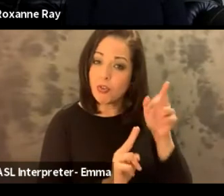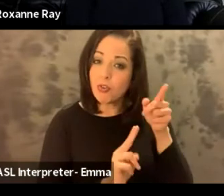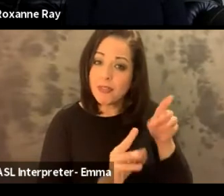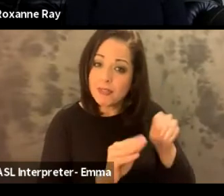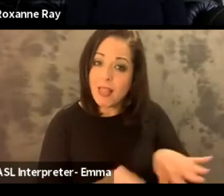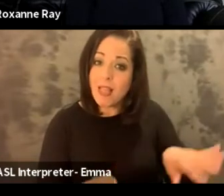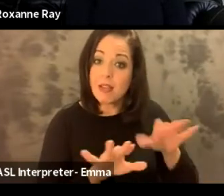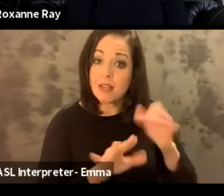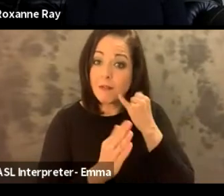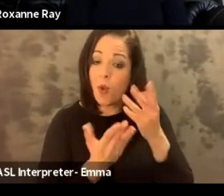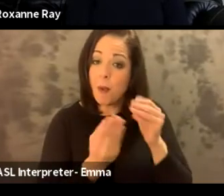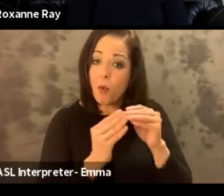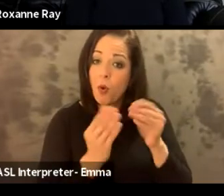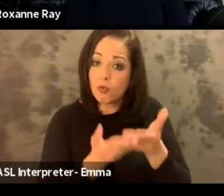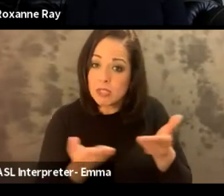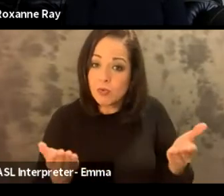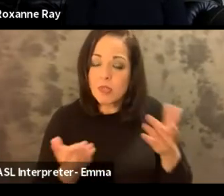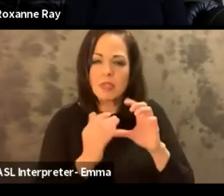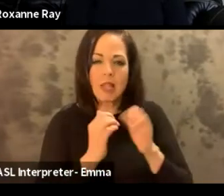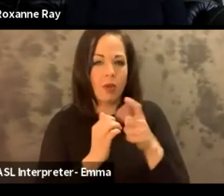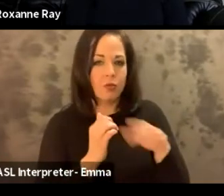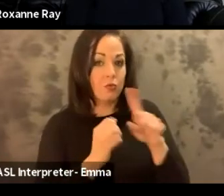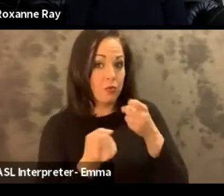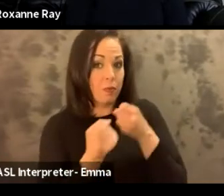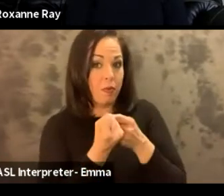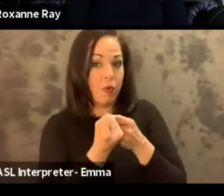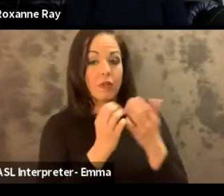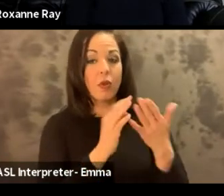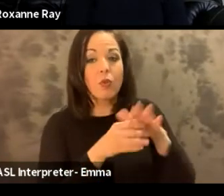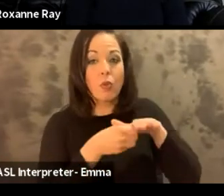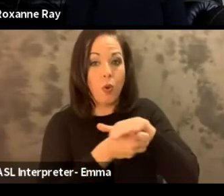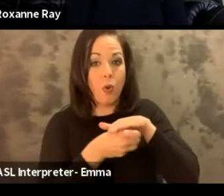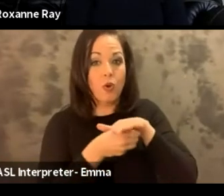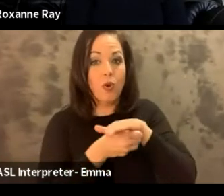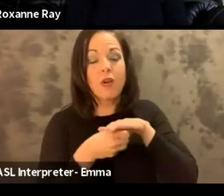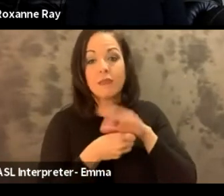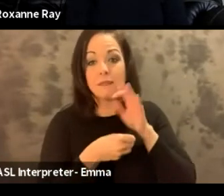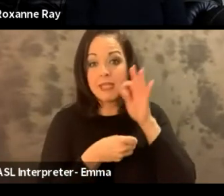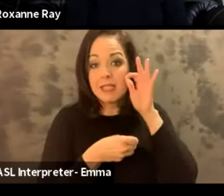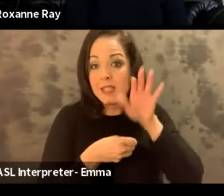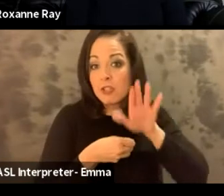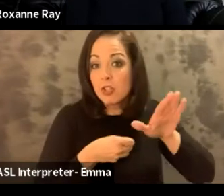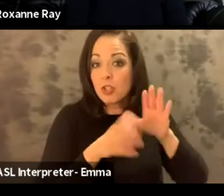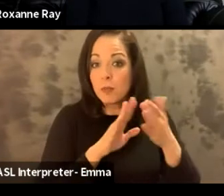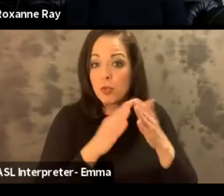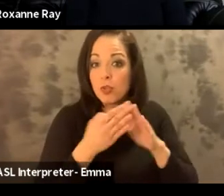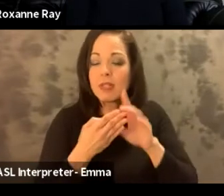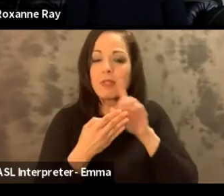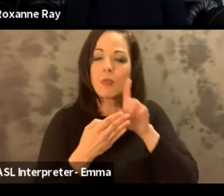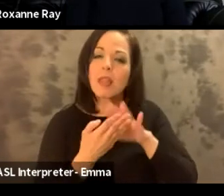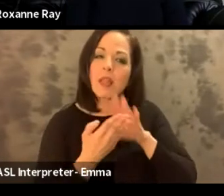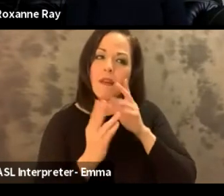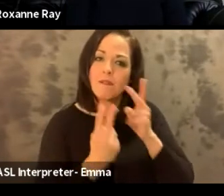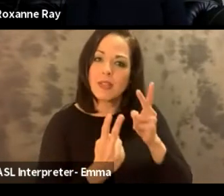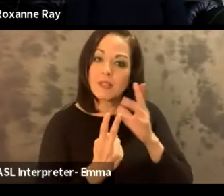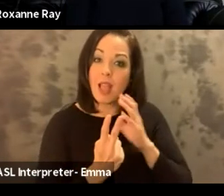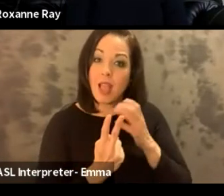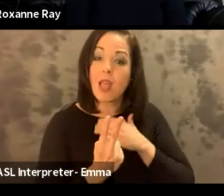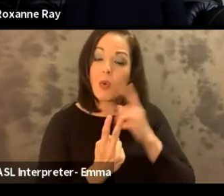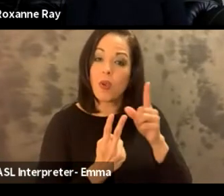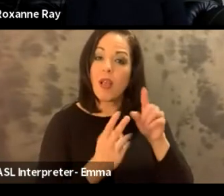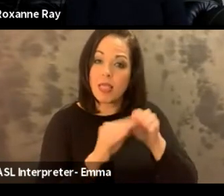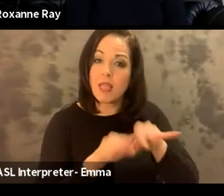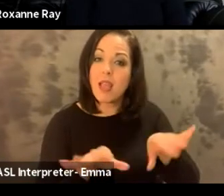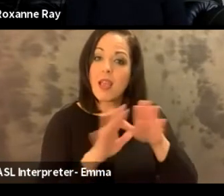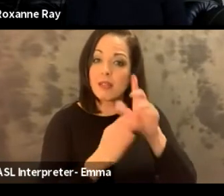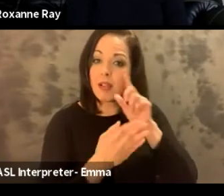more resources on how to support the local Indigenous communities, please visit our land acknowledgement page on the Seattle Rep